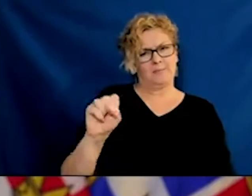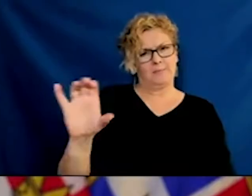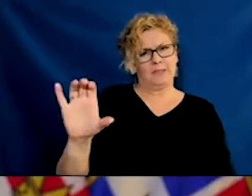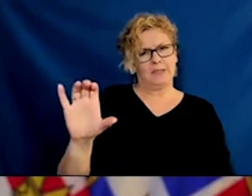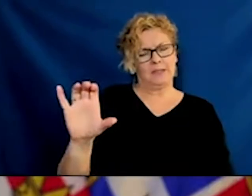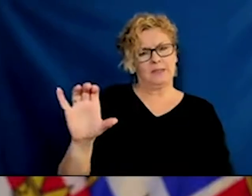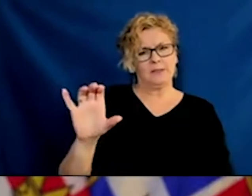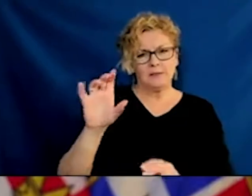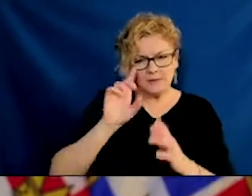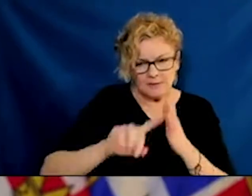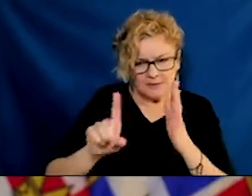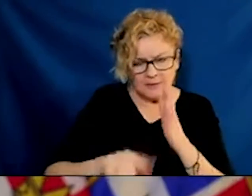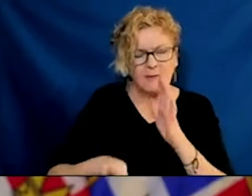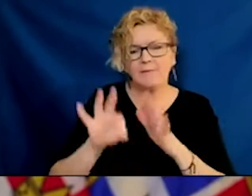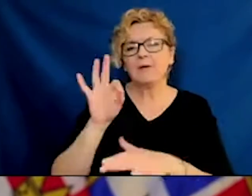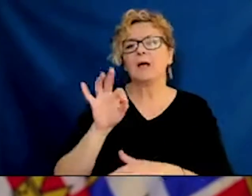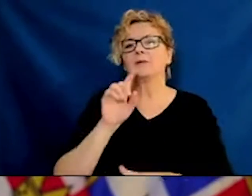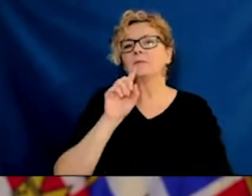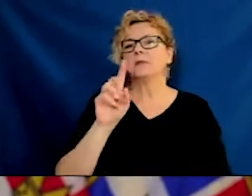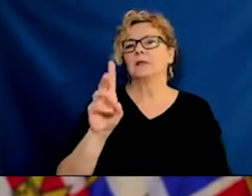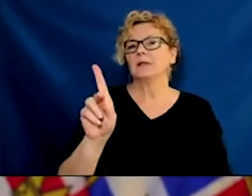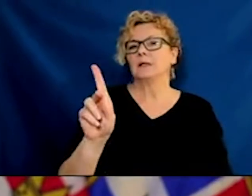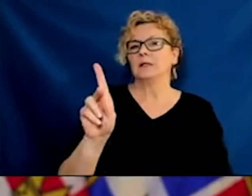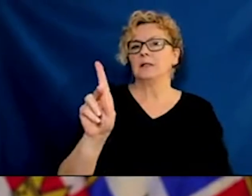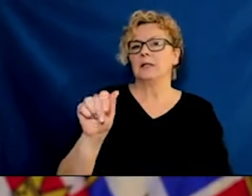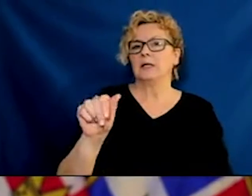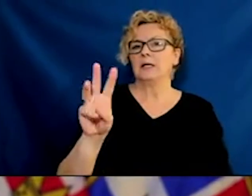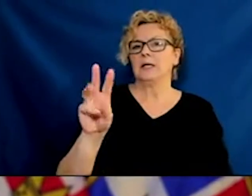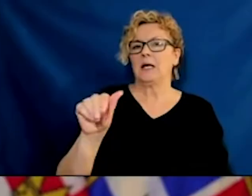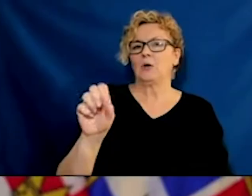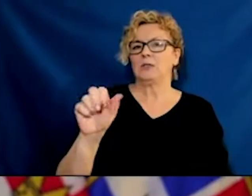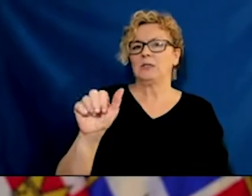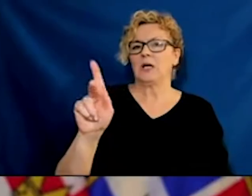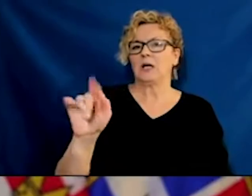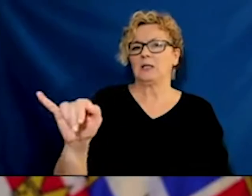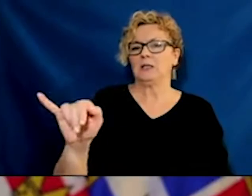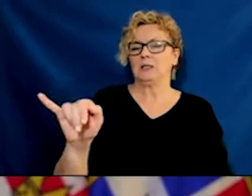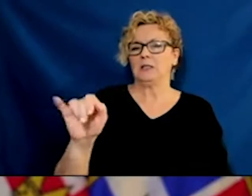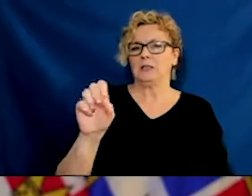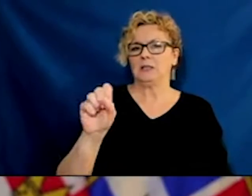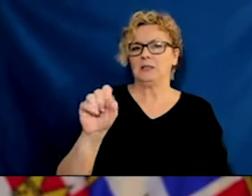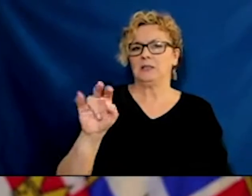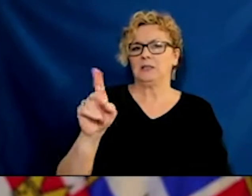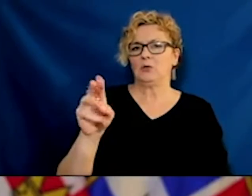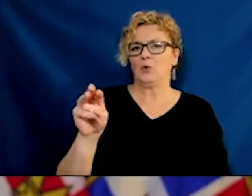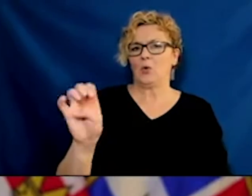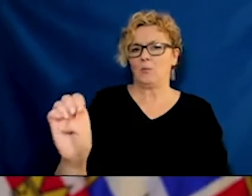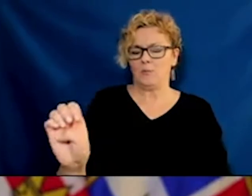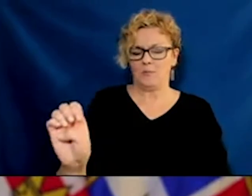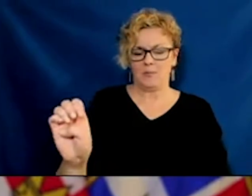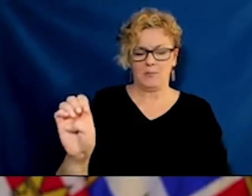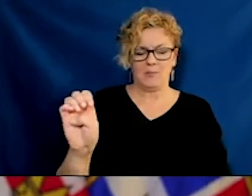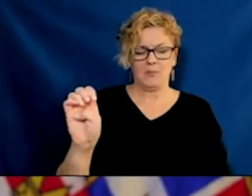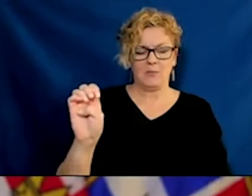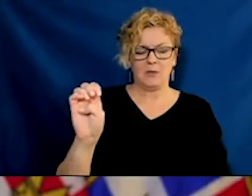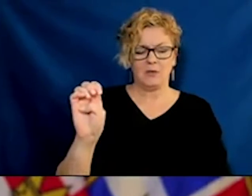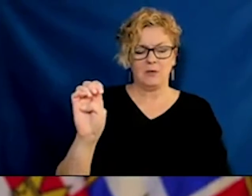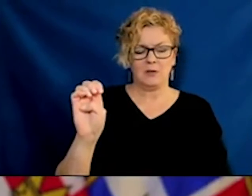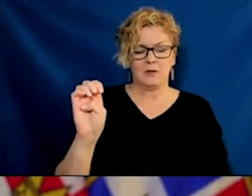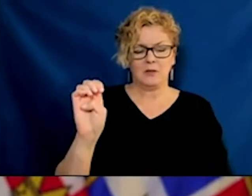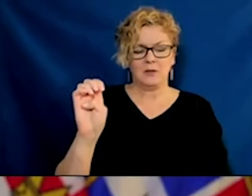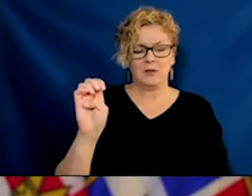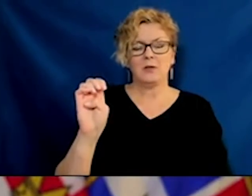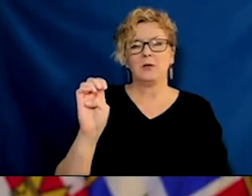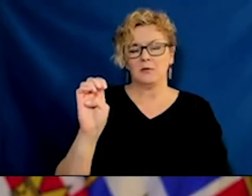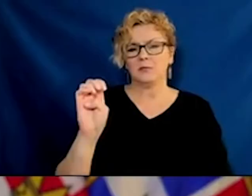children between the ages of 0 and 17 who have had an investigation, and none of them